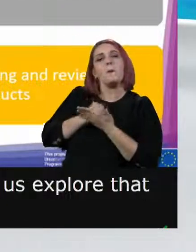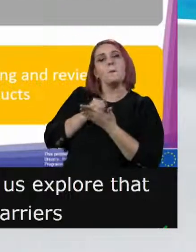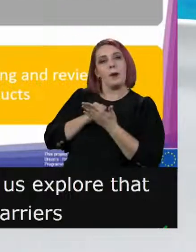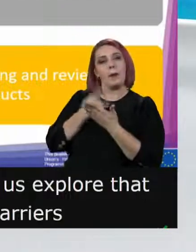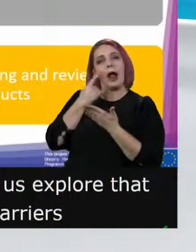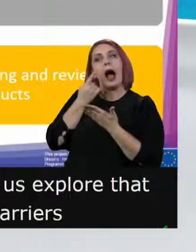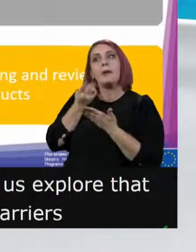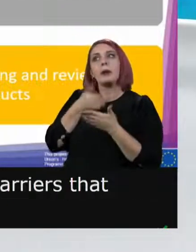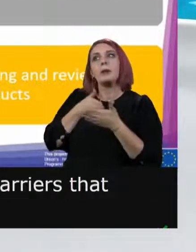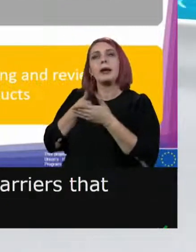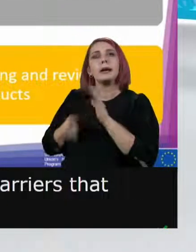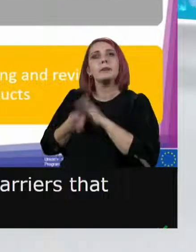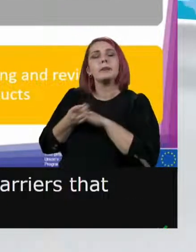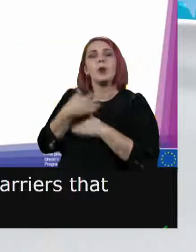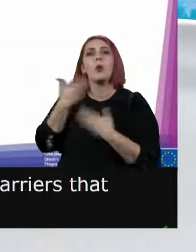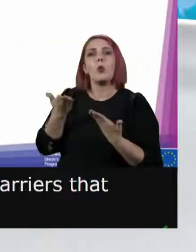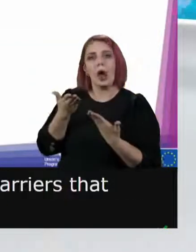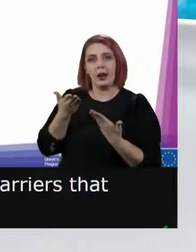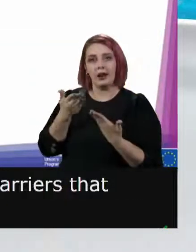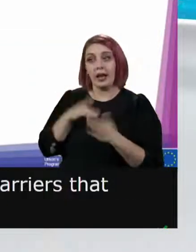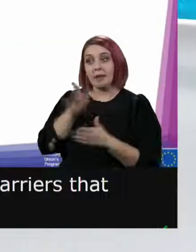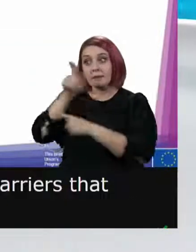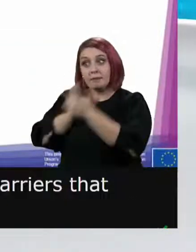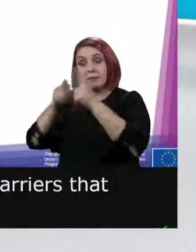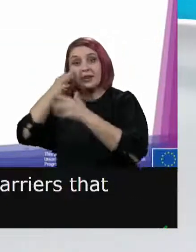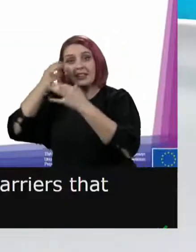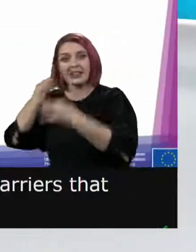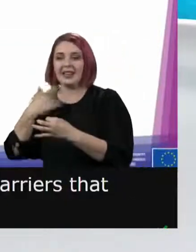one individual.